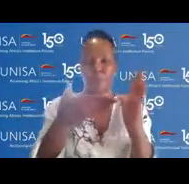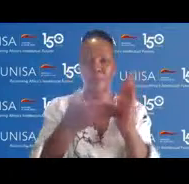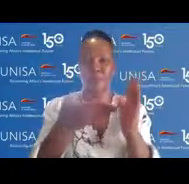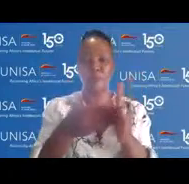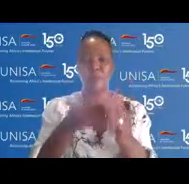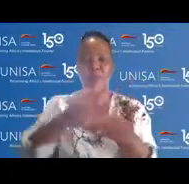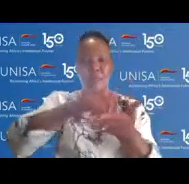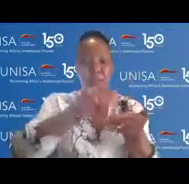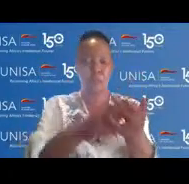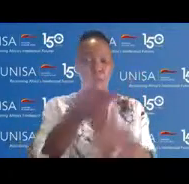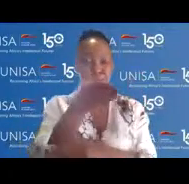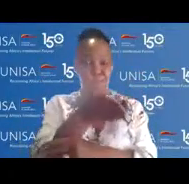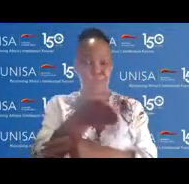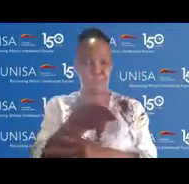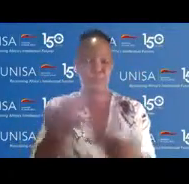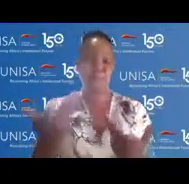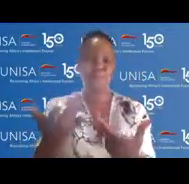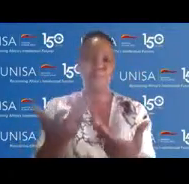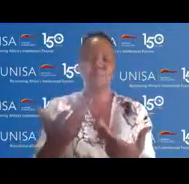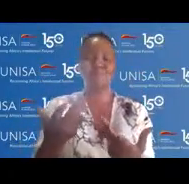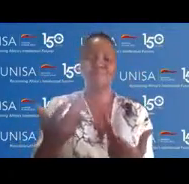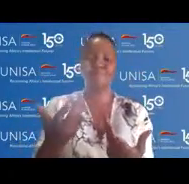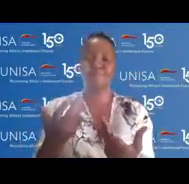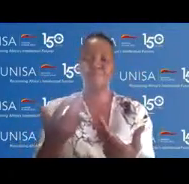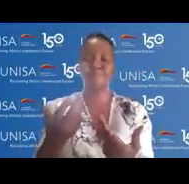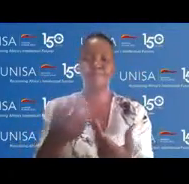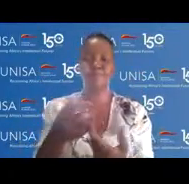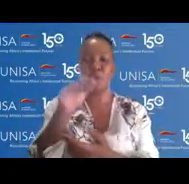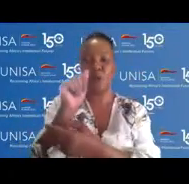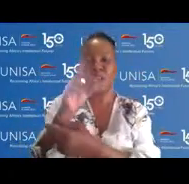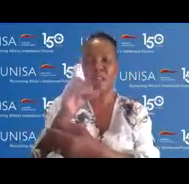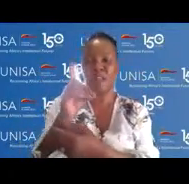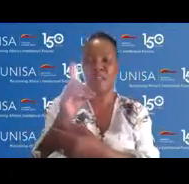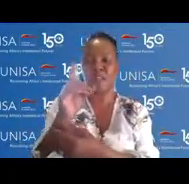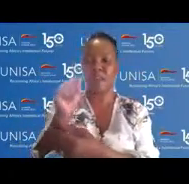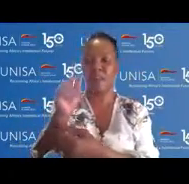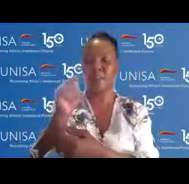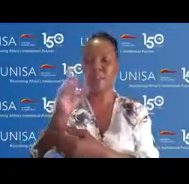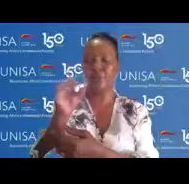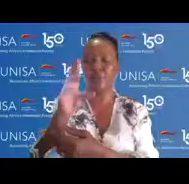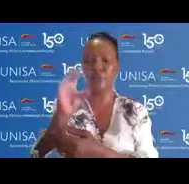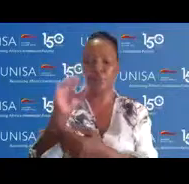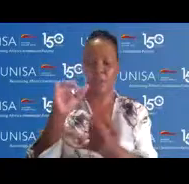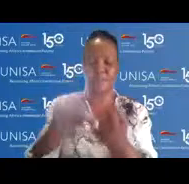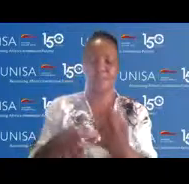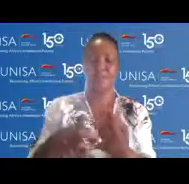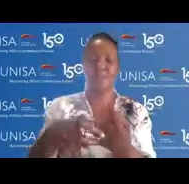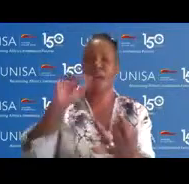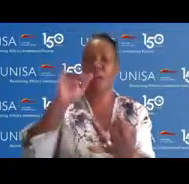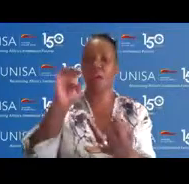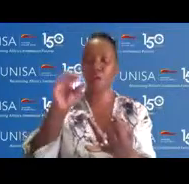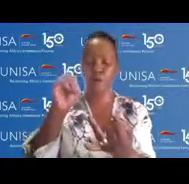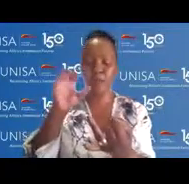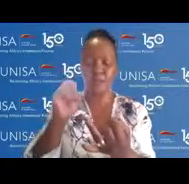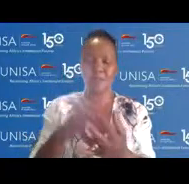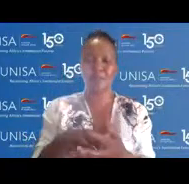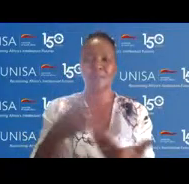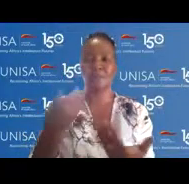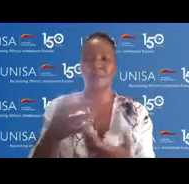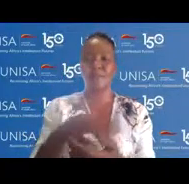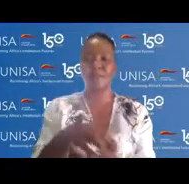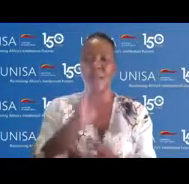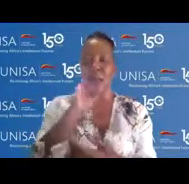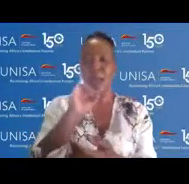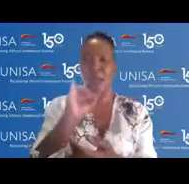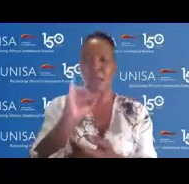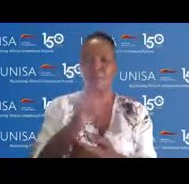available for Android users and iOS users as your iPhones. So yes, so it is available, so you should be